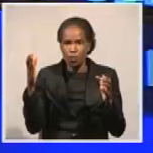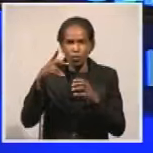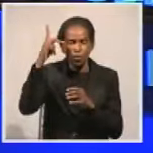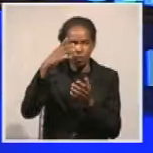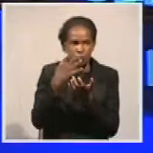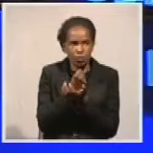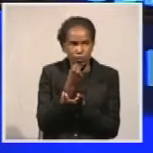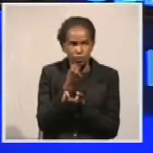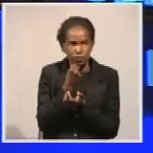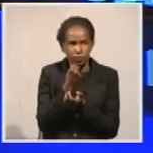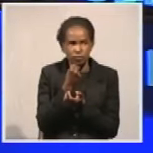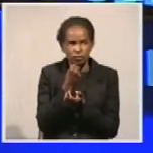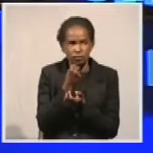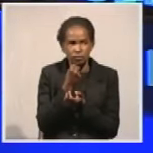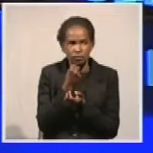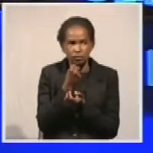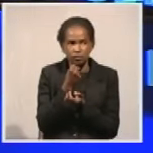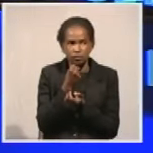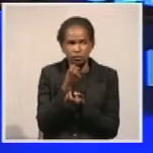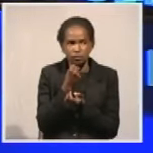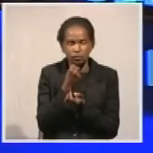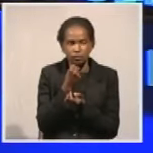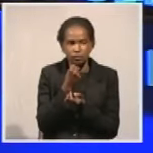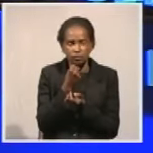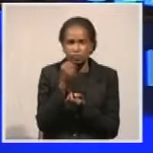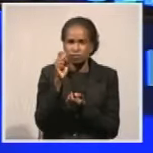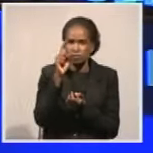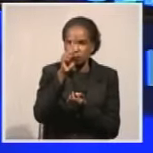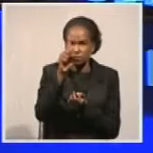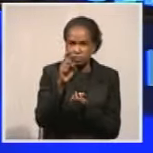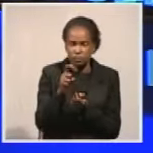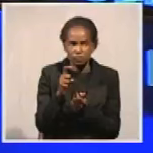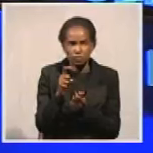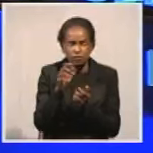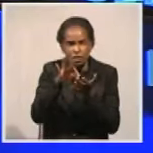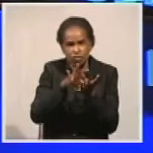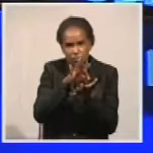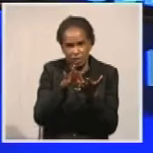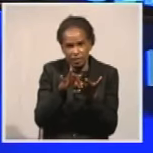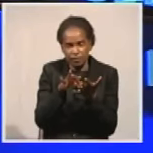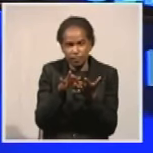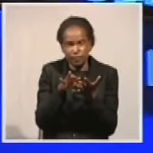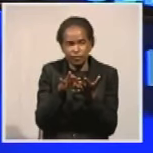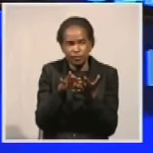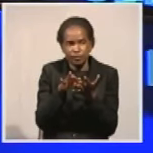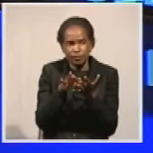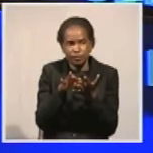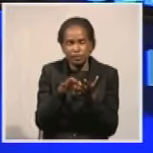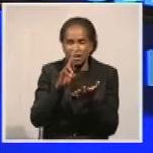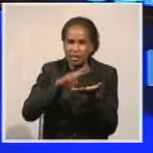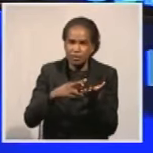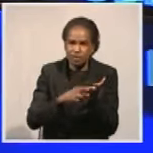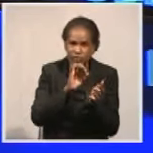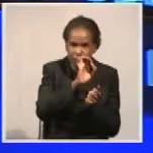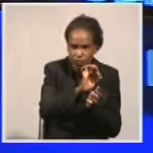that election were asked to nominate their own